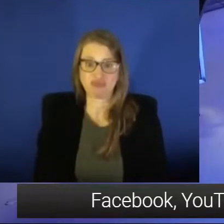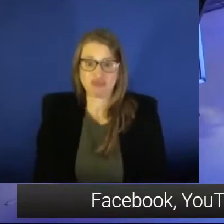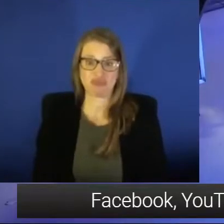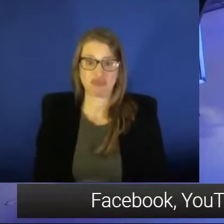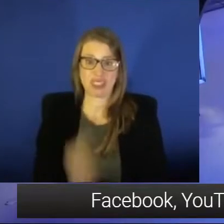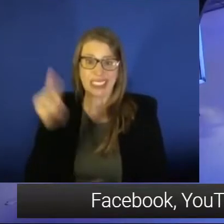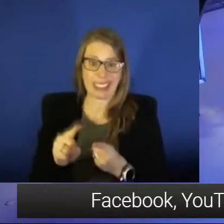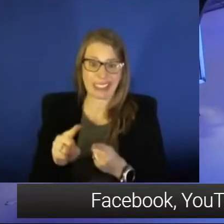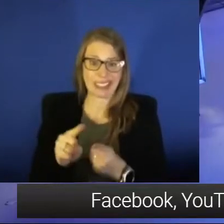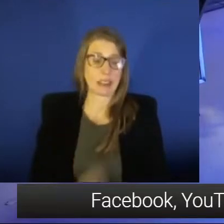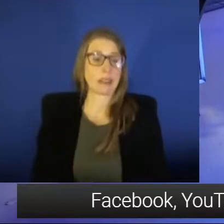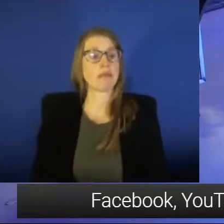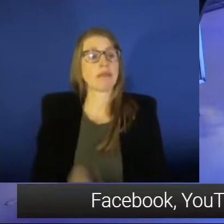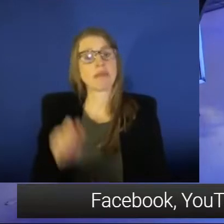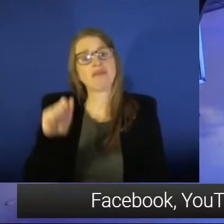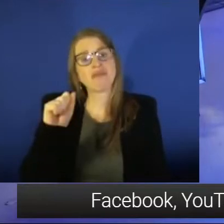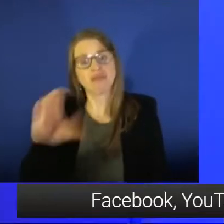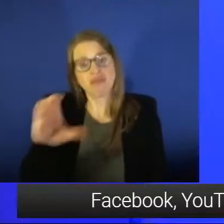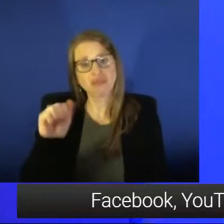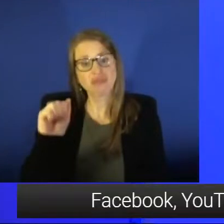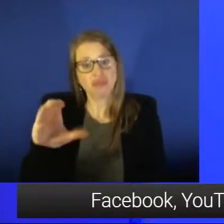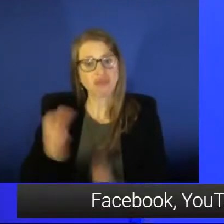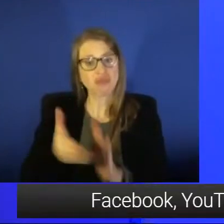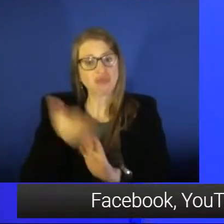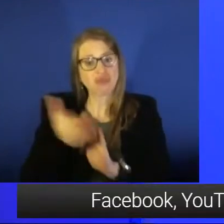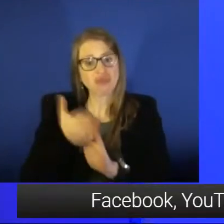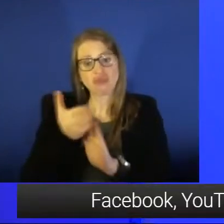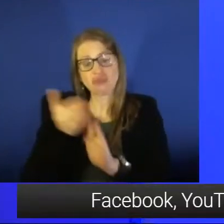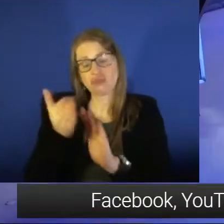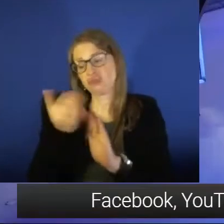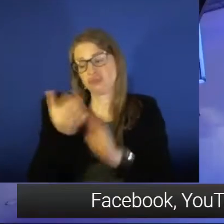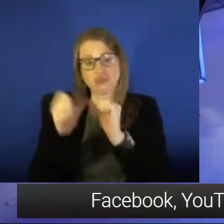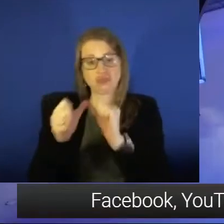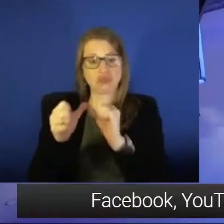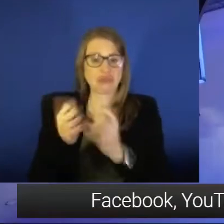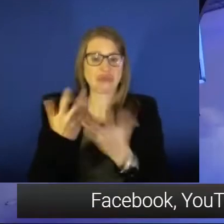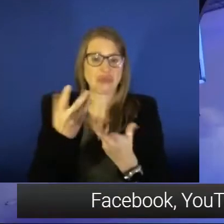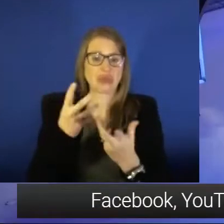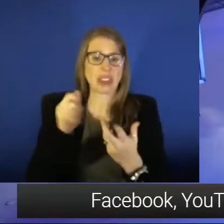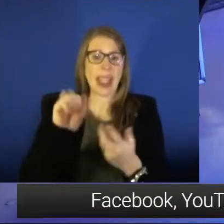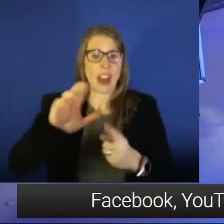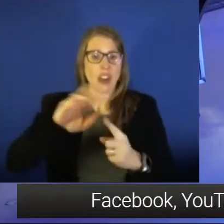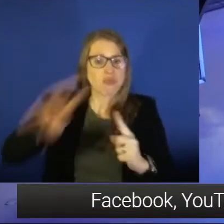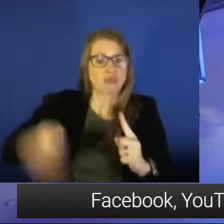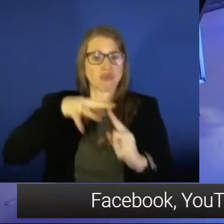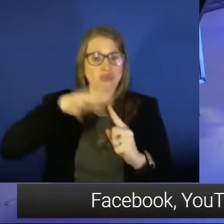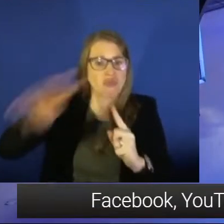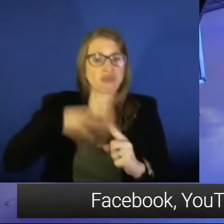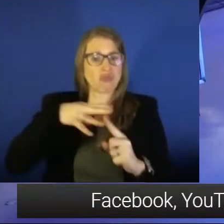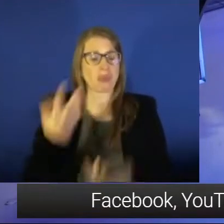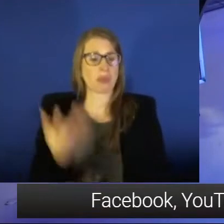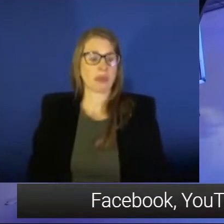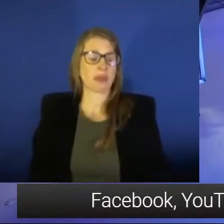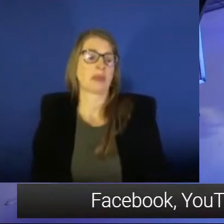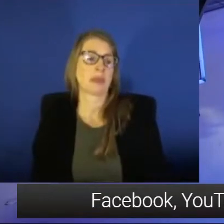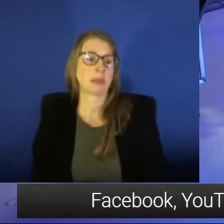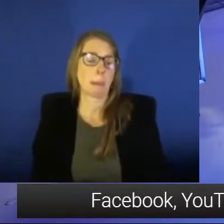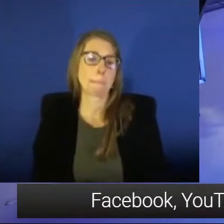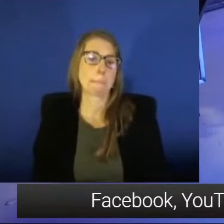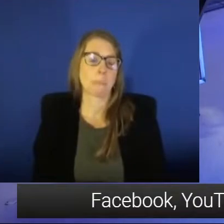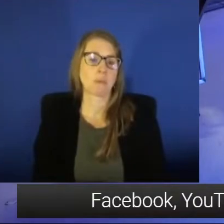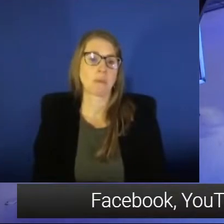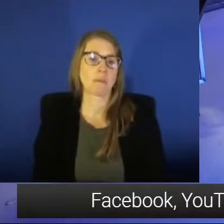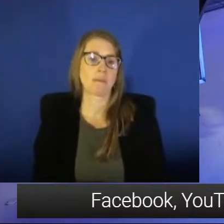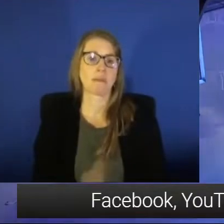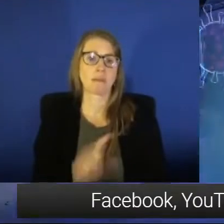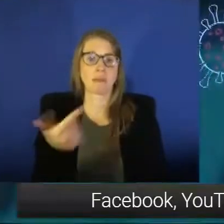when the air conditioner's on and Right. running Yeah. more constantly. Yeah. Right. Then you're always wondering what's coming out of those vents. So, Yeah. Okay, let's turn to Dr. Dana